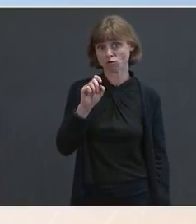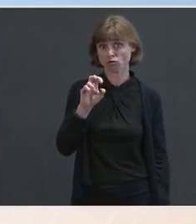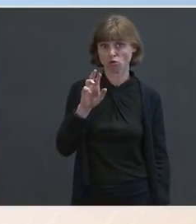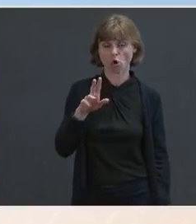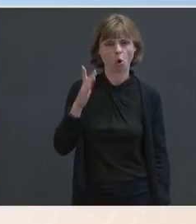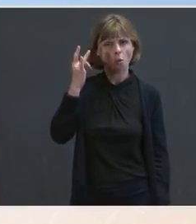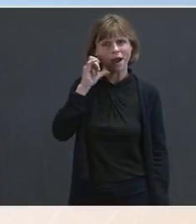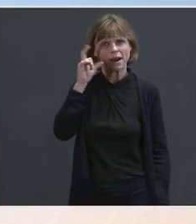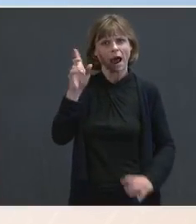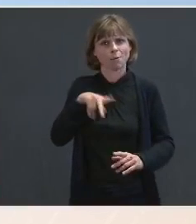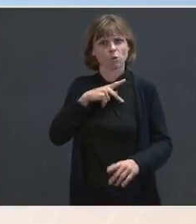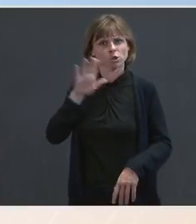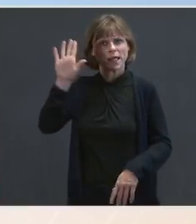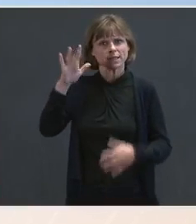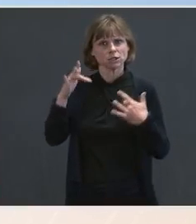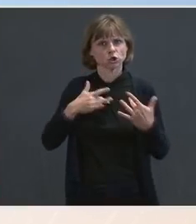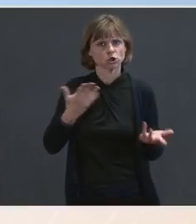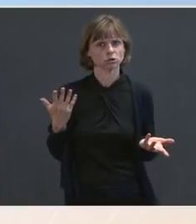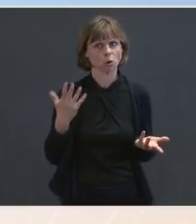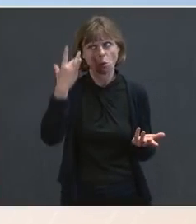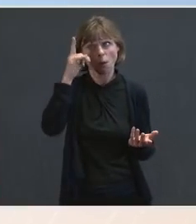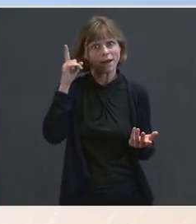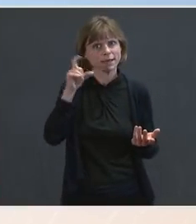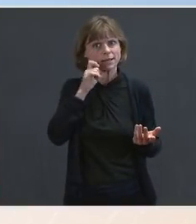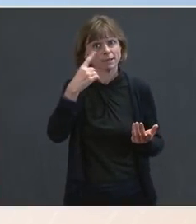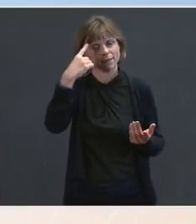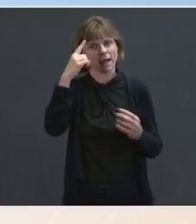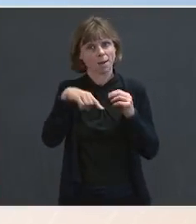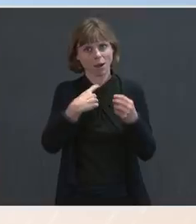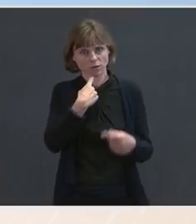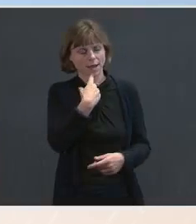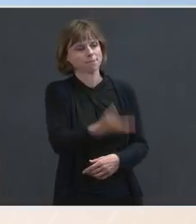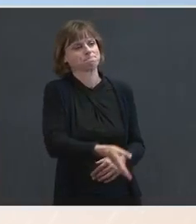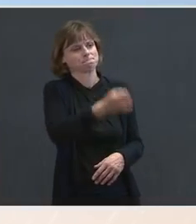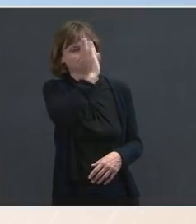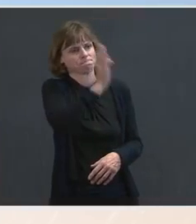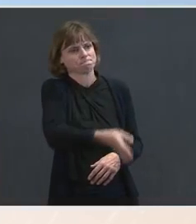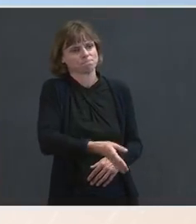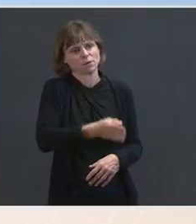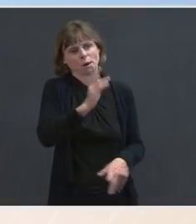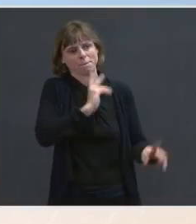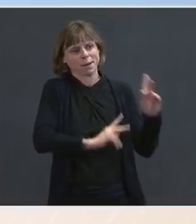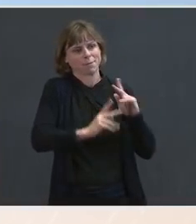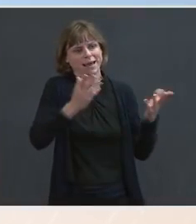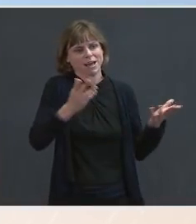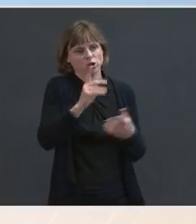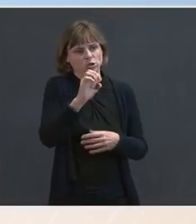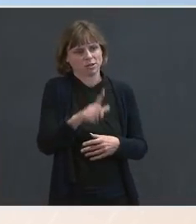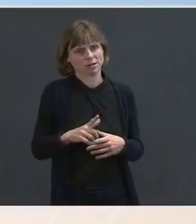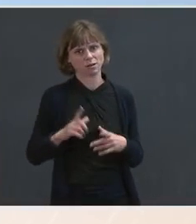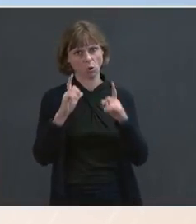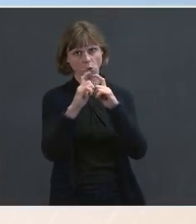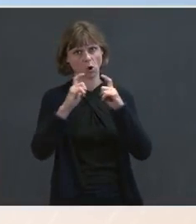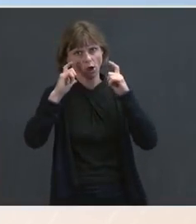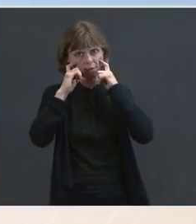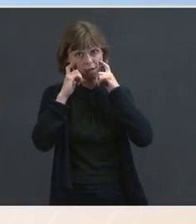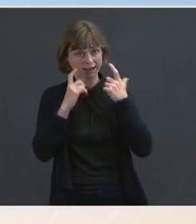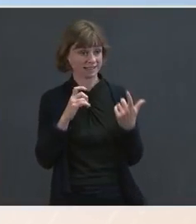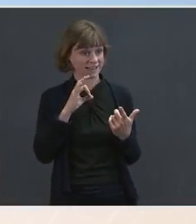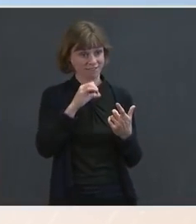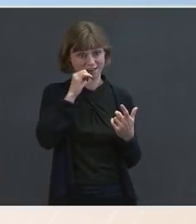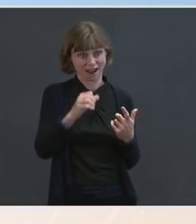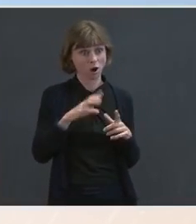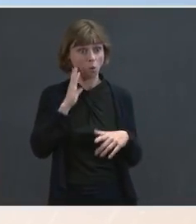Why doesn't he think about saying, folks, here's the deal. If you don't wear your mask, people are going to die because of